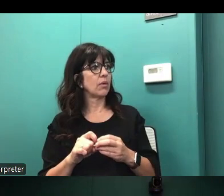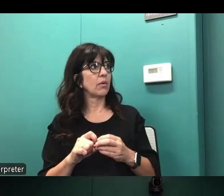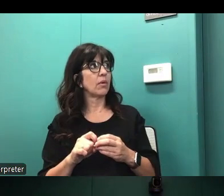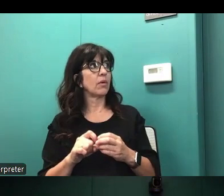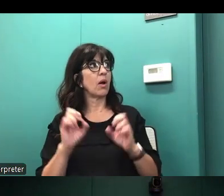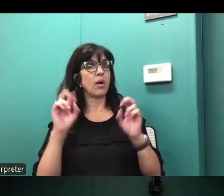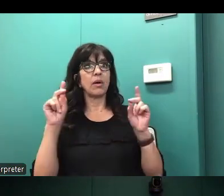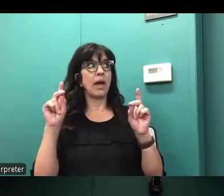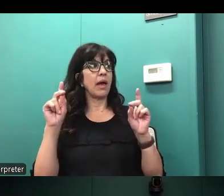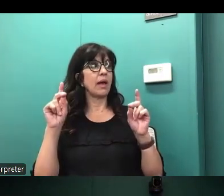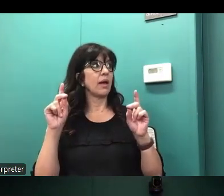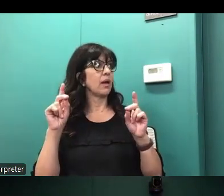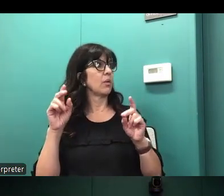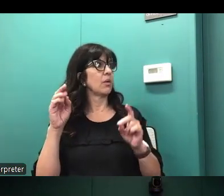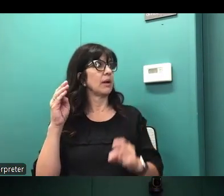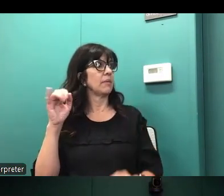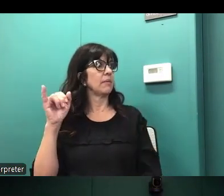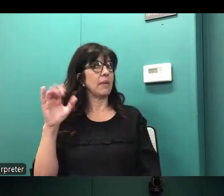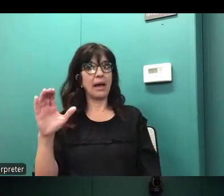Okay, we're getting mics.